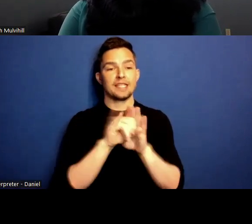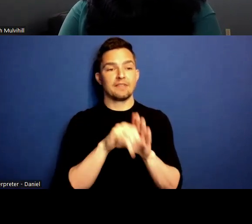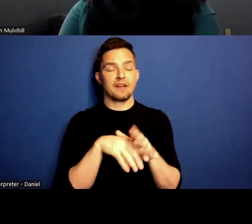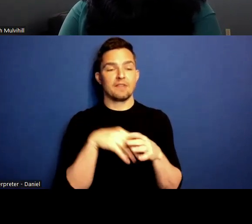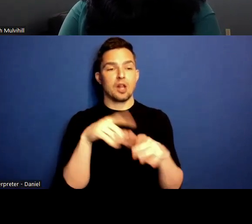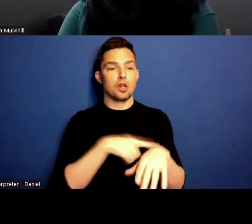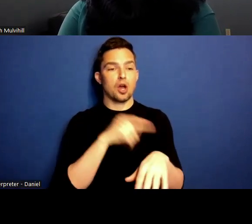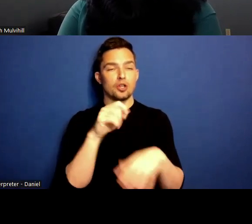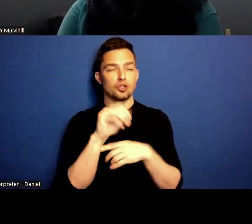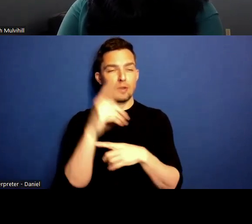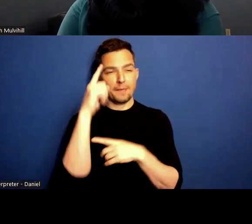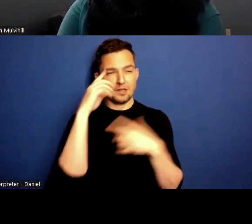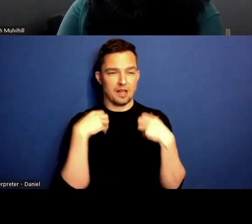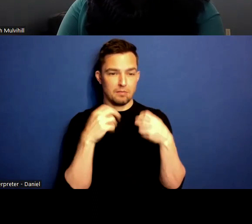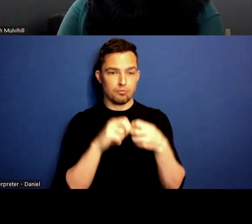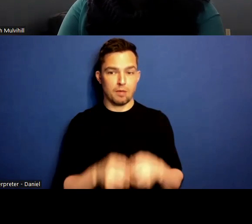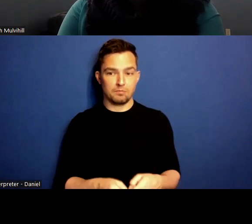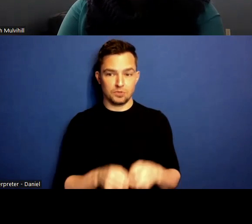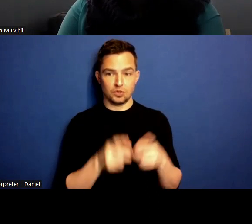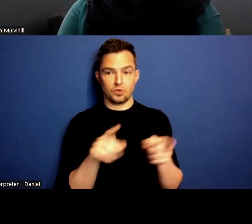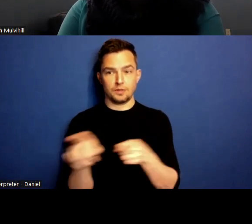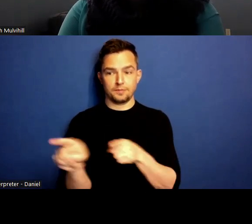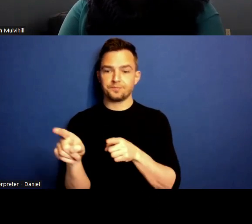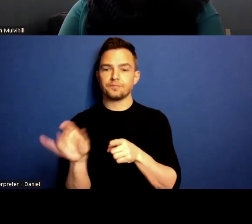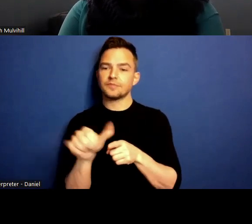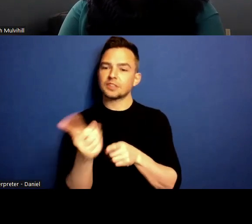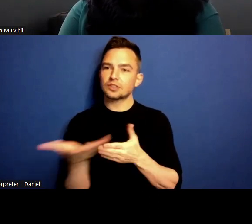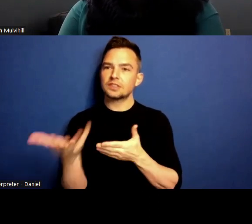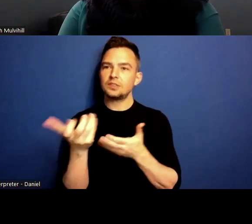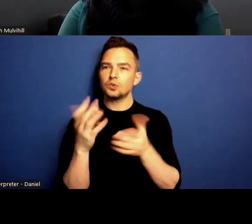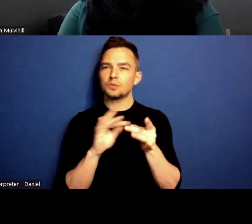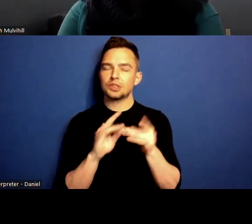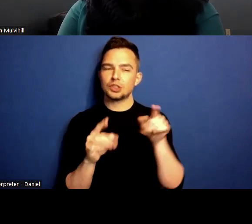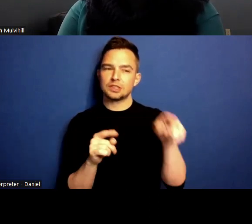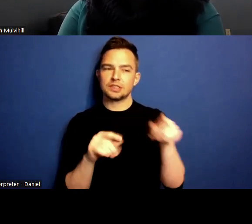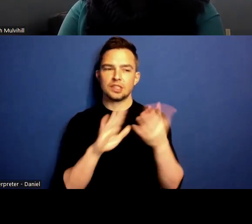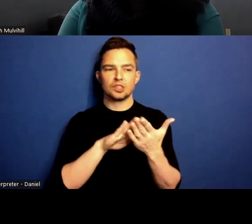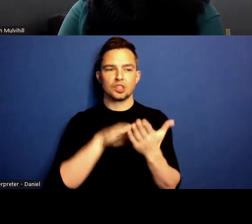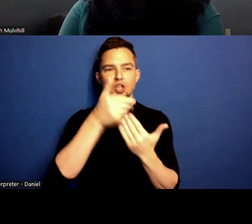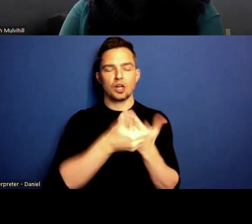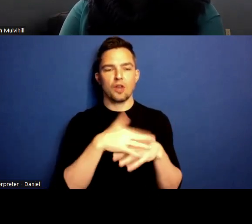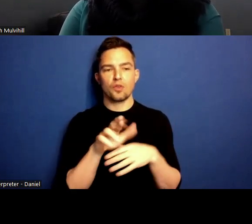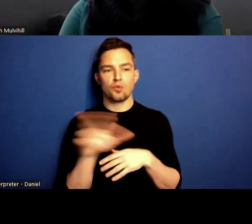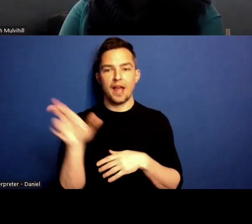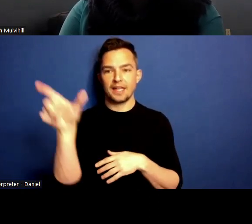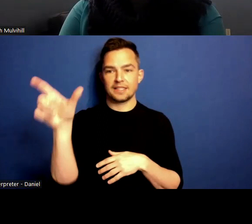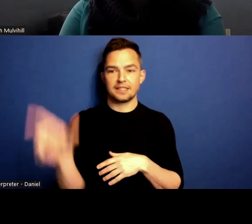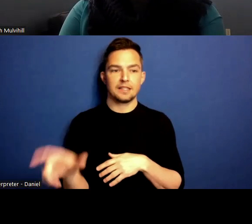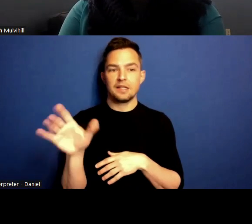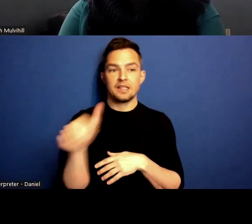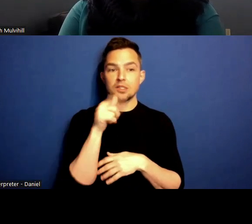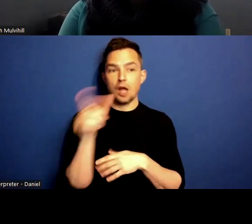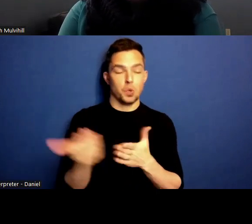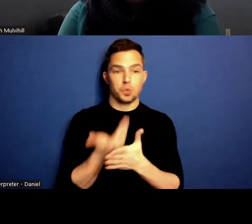long-term mental health problems. The other thing I just want to point out in that chart on the right is that this isn't a brand